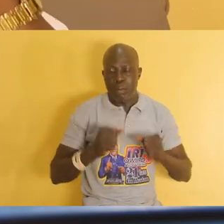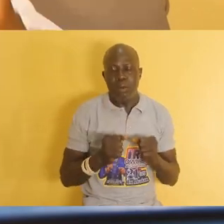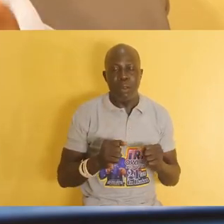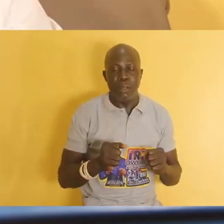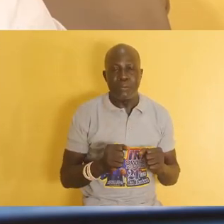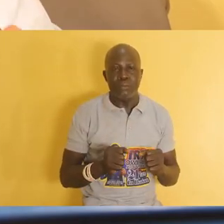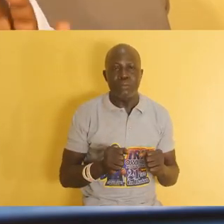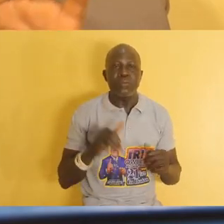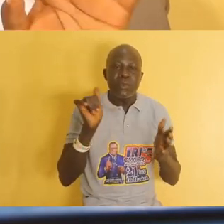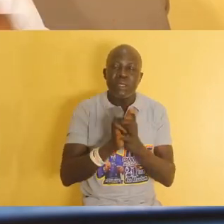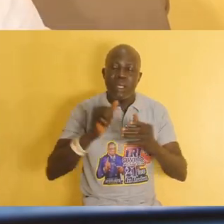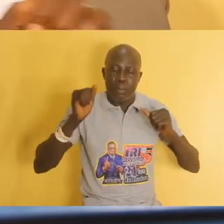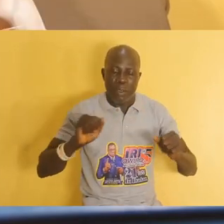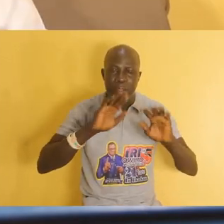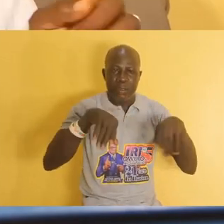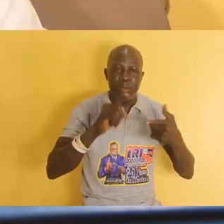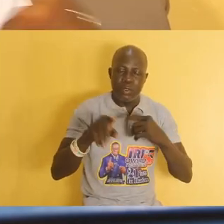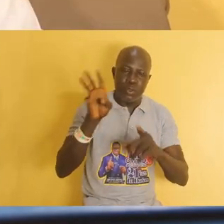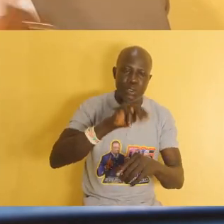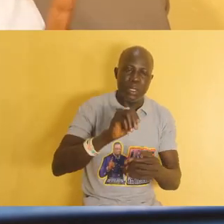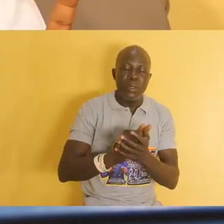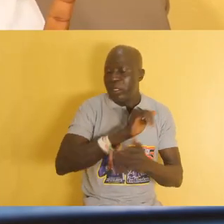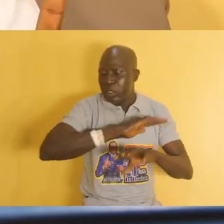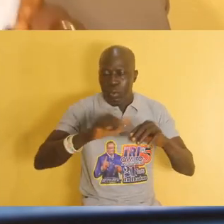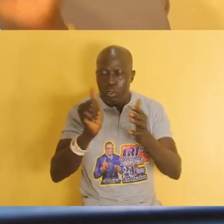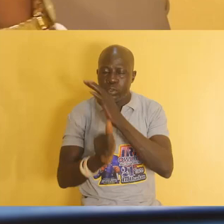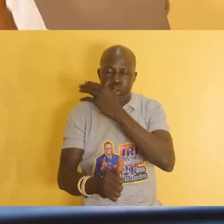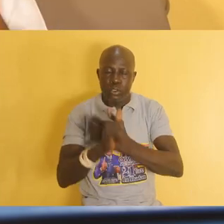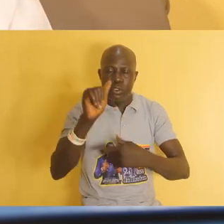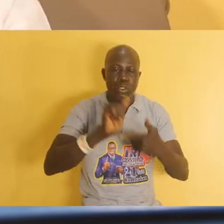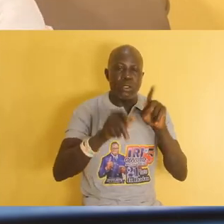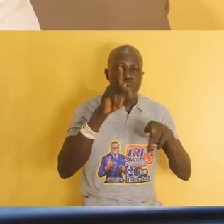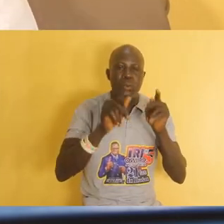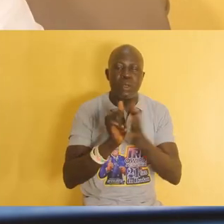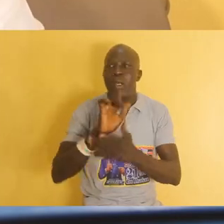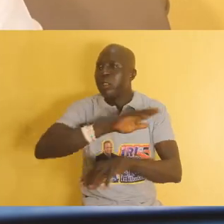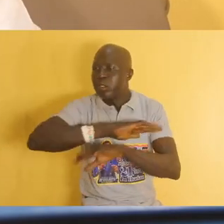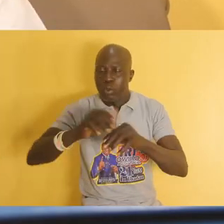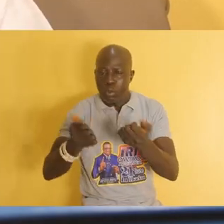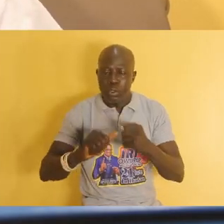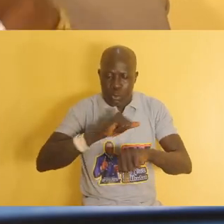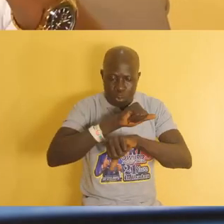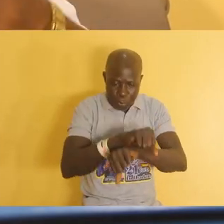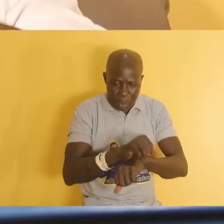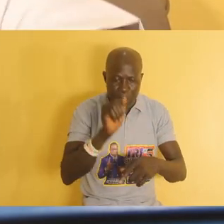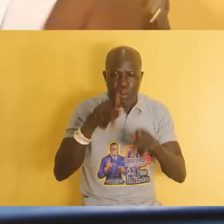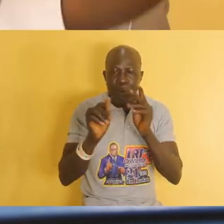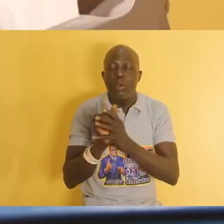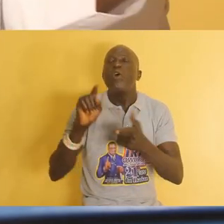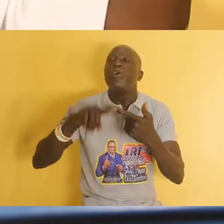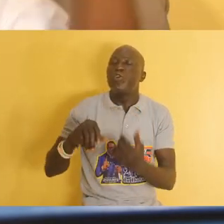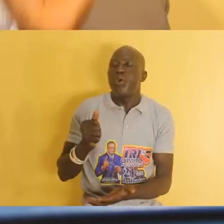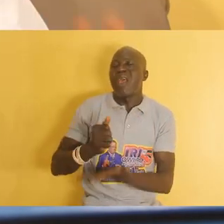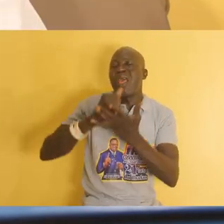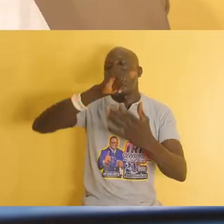them power. The power gave to them. He said they should disciple people's lives. He said they should buy people. Can feel around